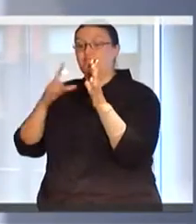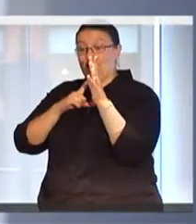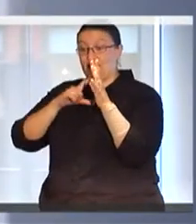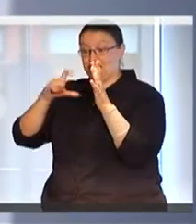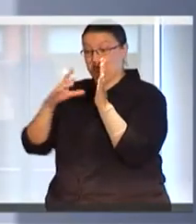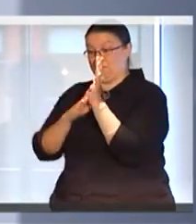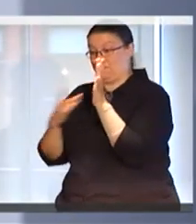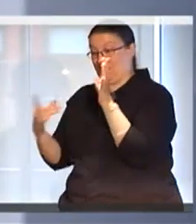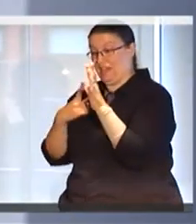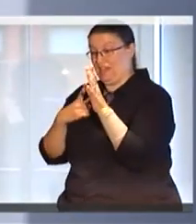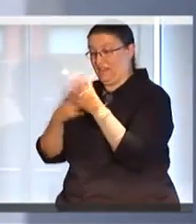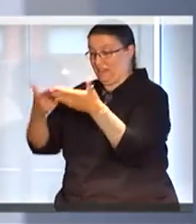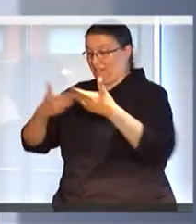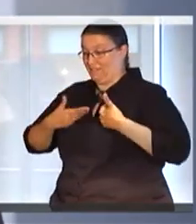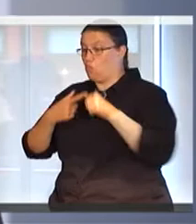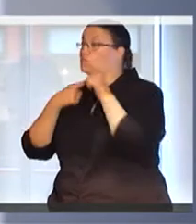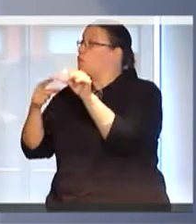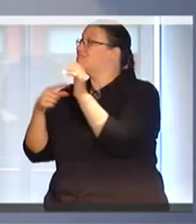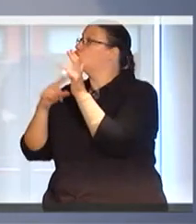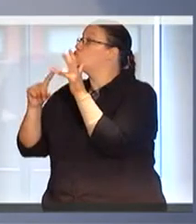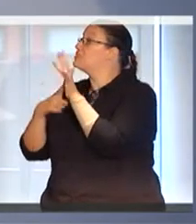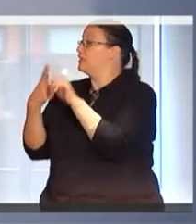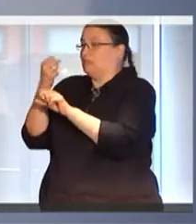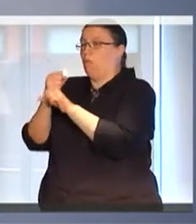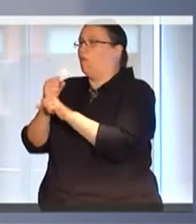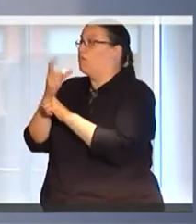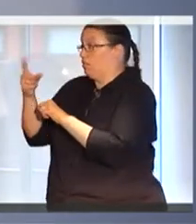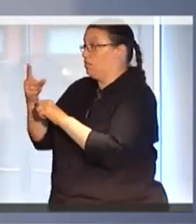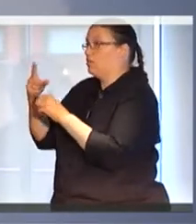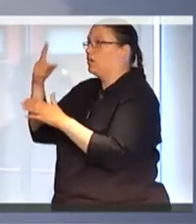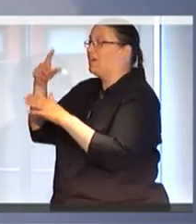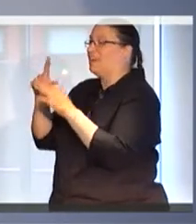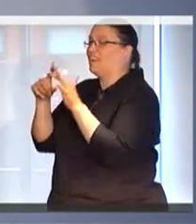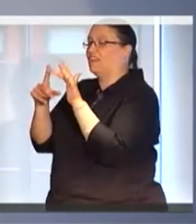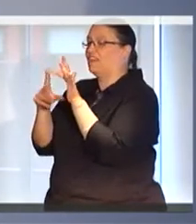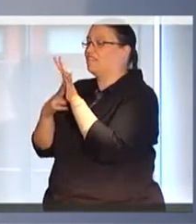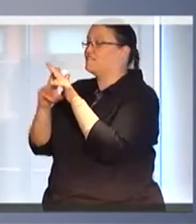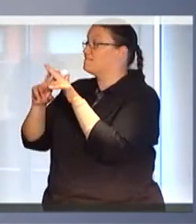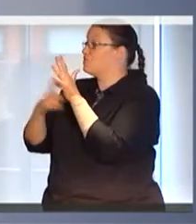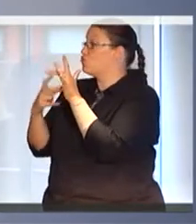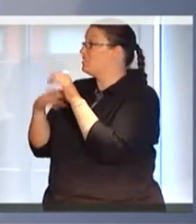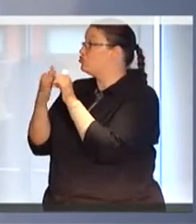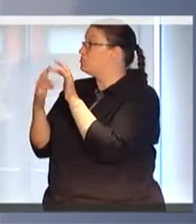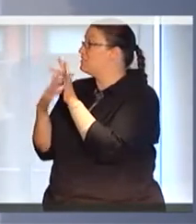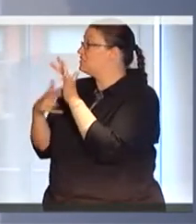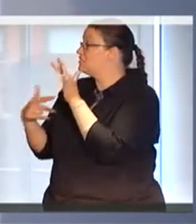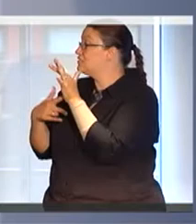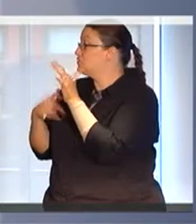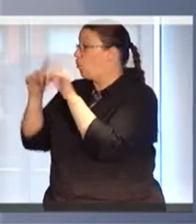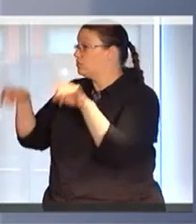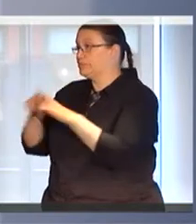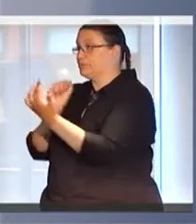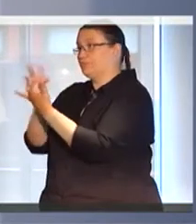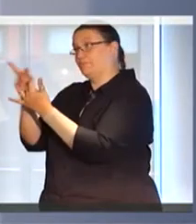responsive tools, like infringement notices and direct legislation, like the SPAM Act, we have used them